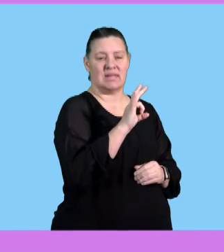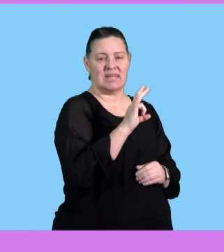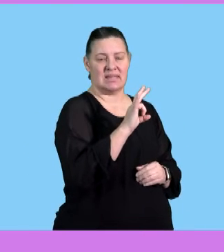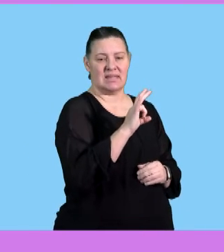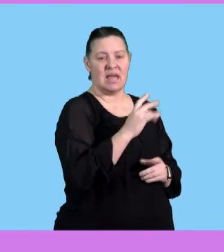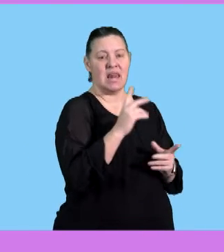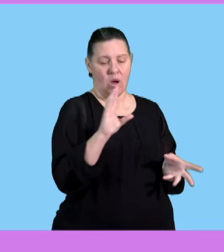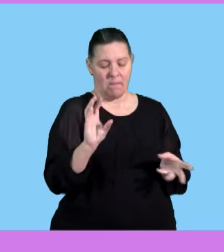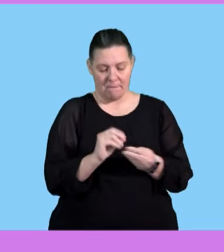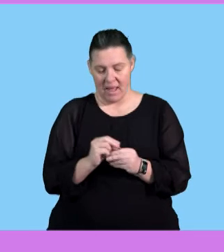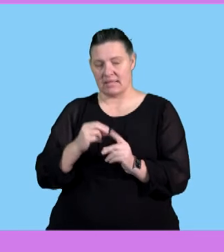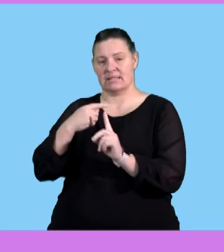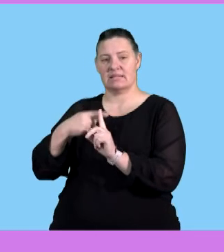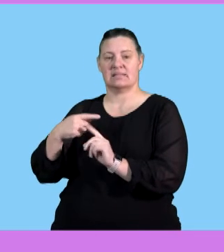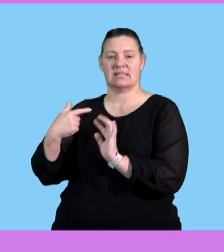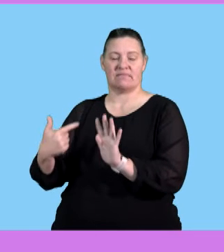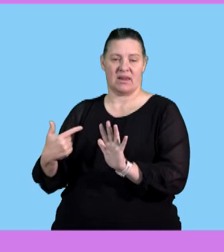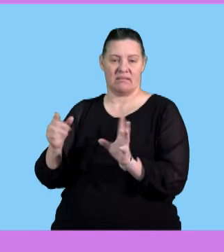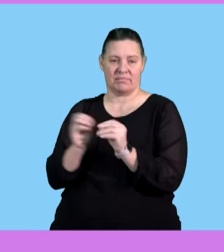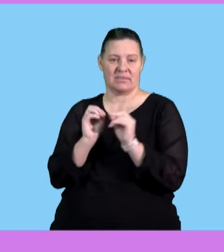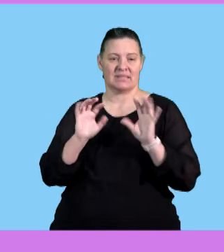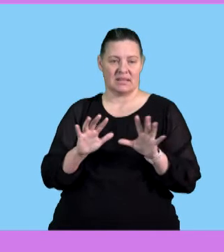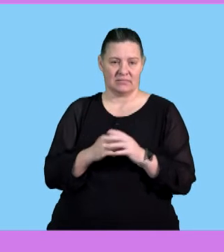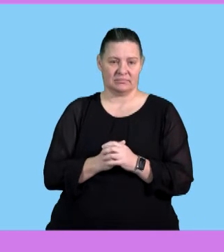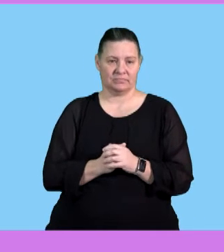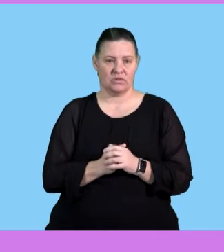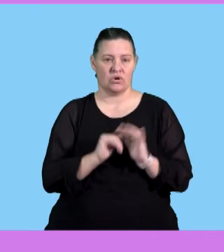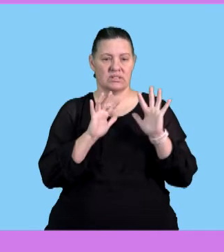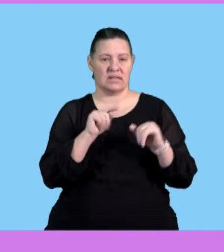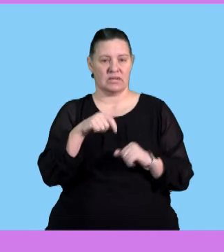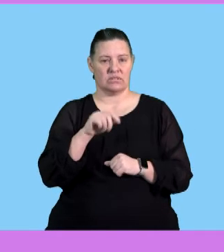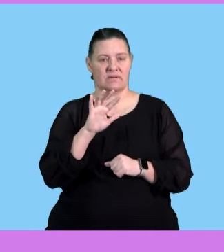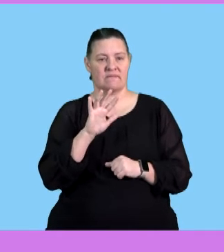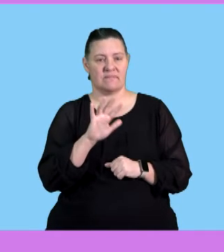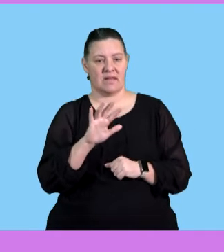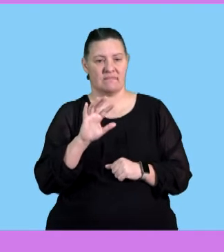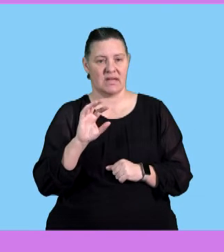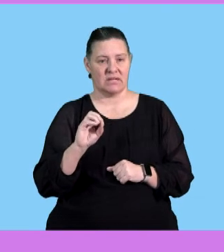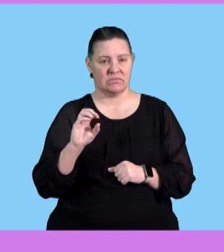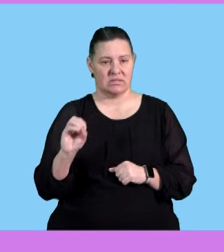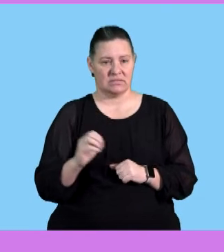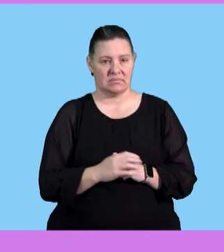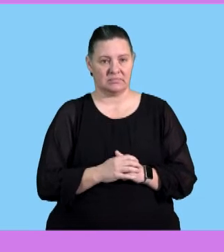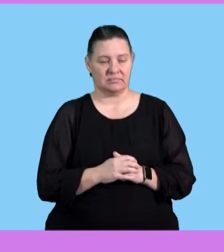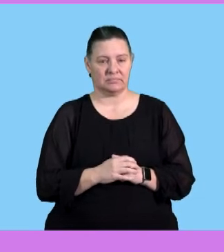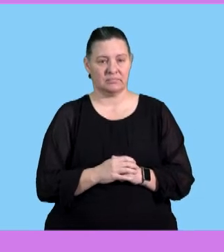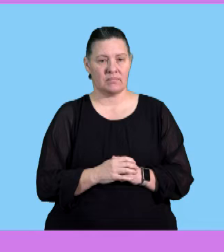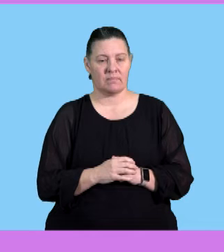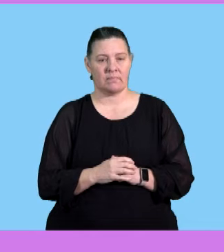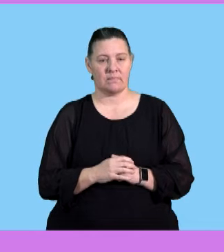Remember, she is now selling 10 dresses at 1,050 Rand